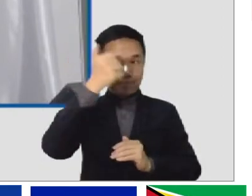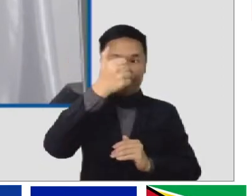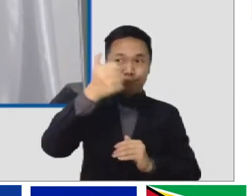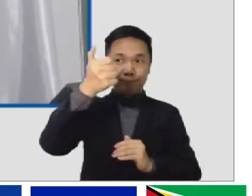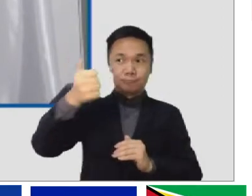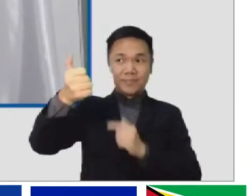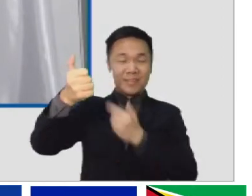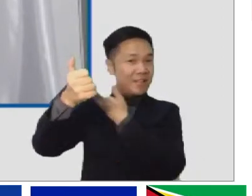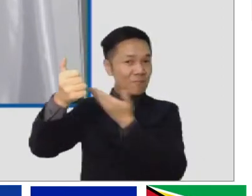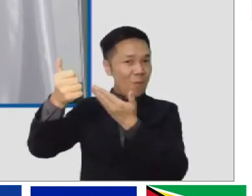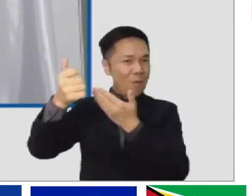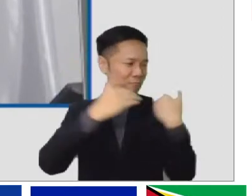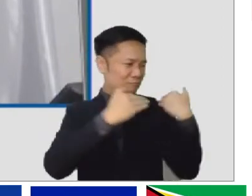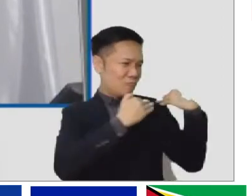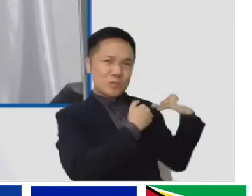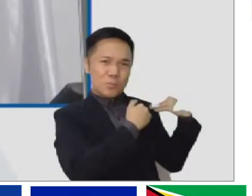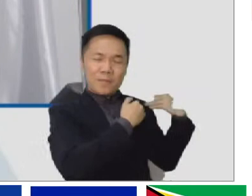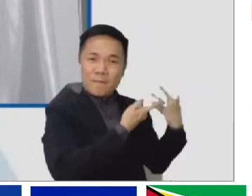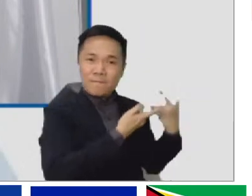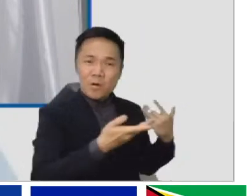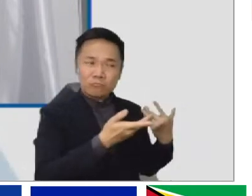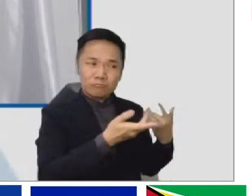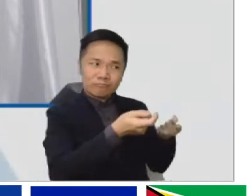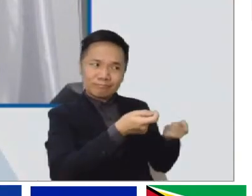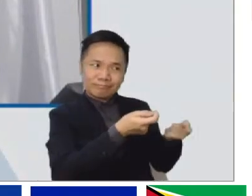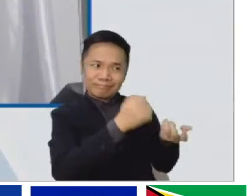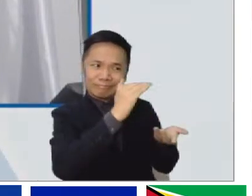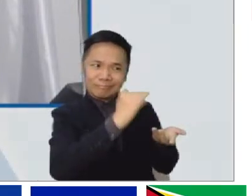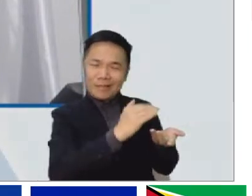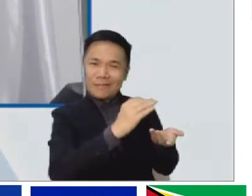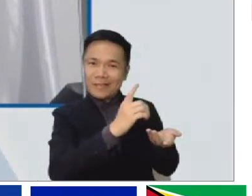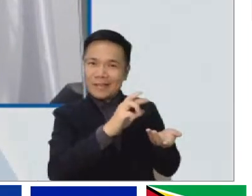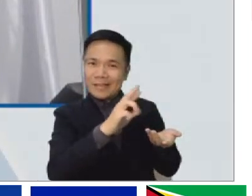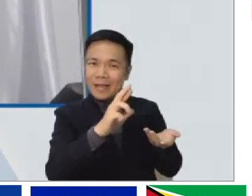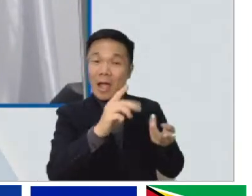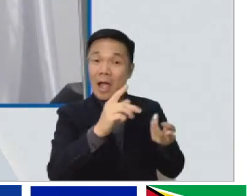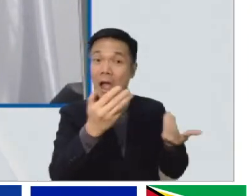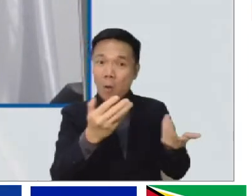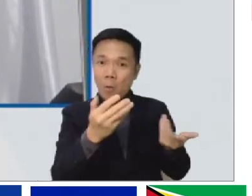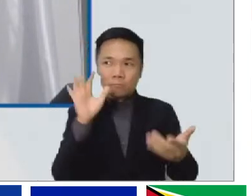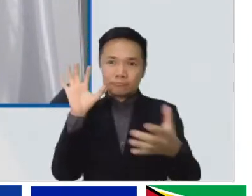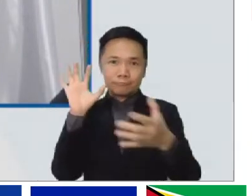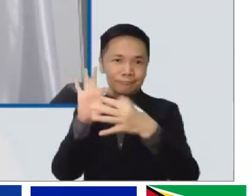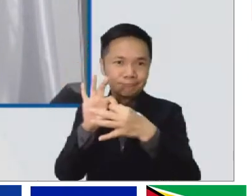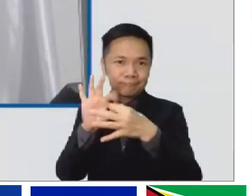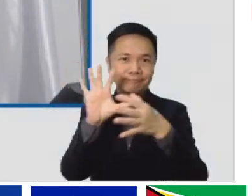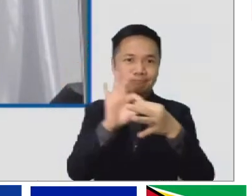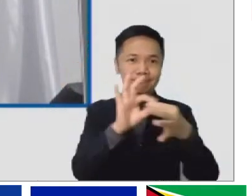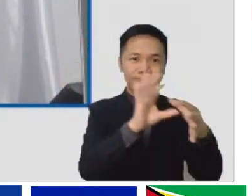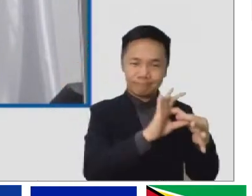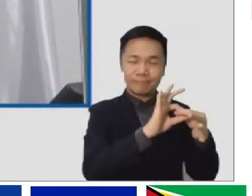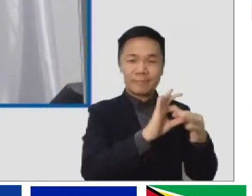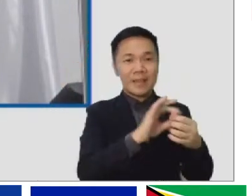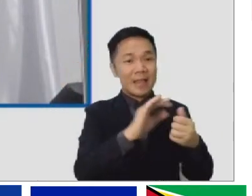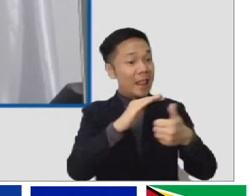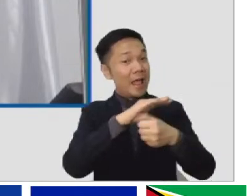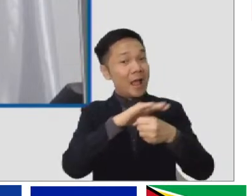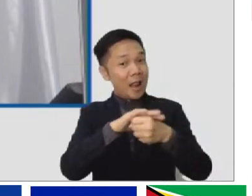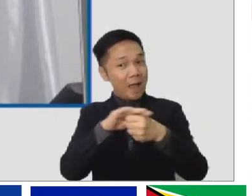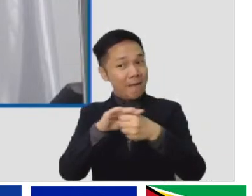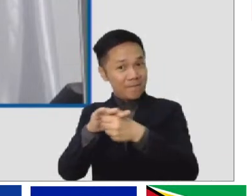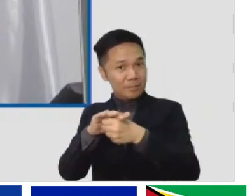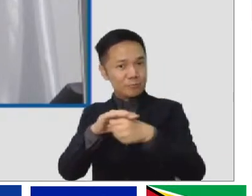minimizing risks and disasters through cooperation, through the regional, sub-regional articulation supported by all of